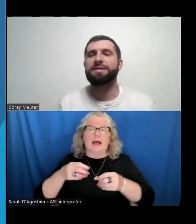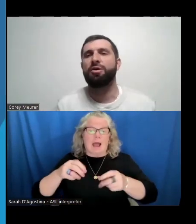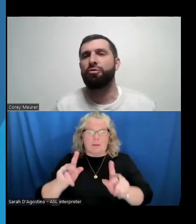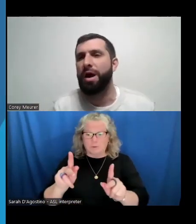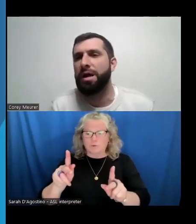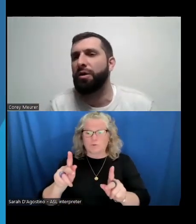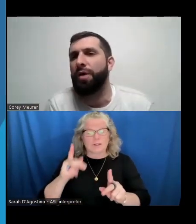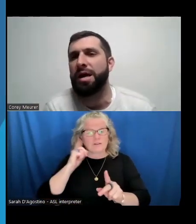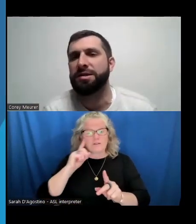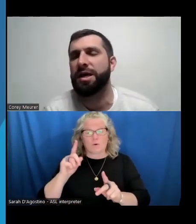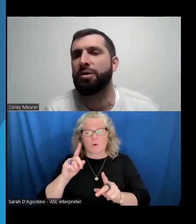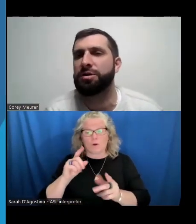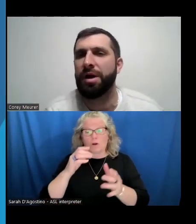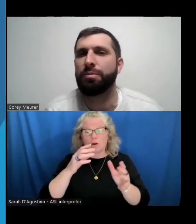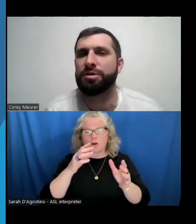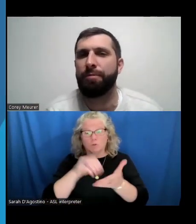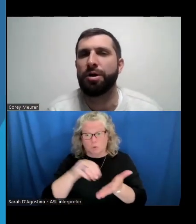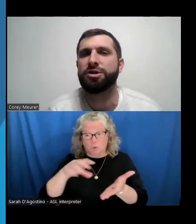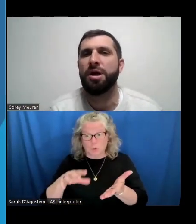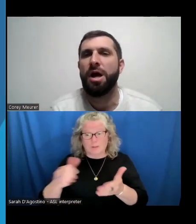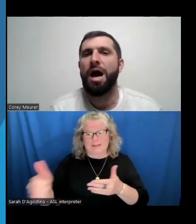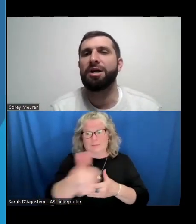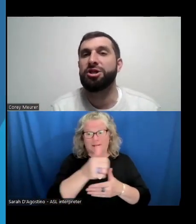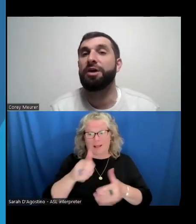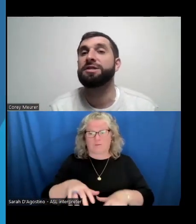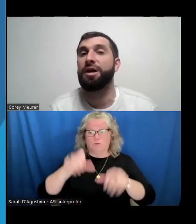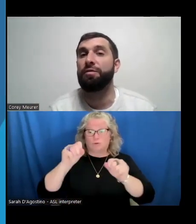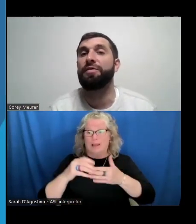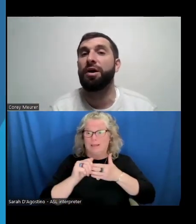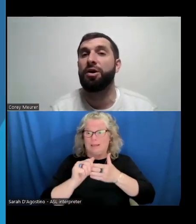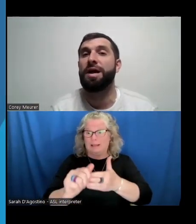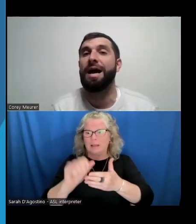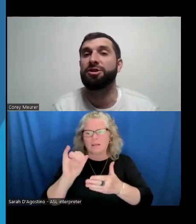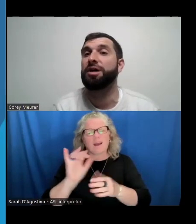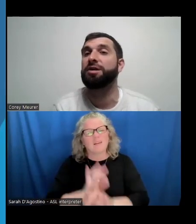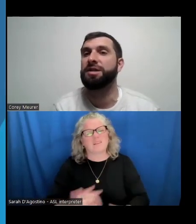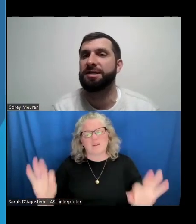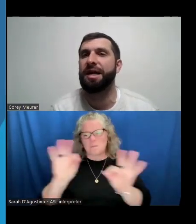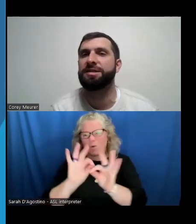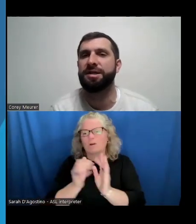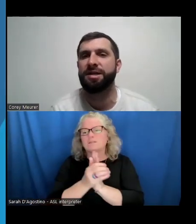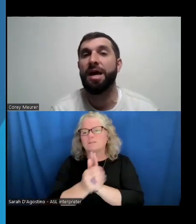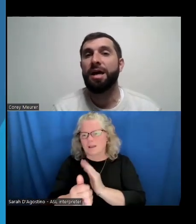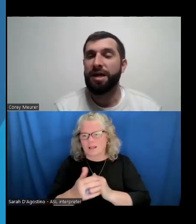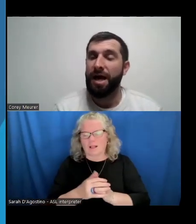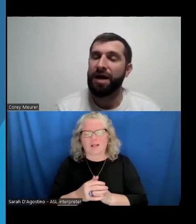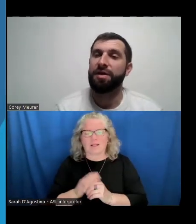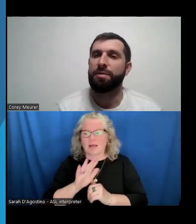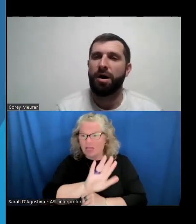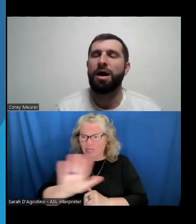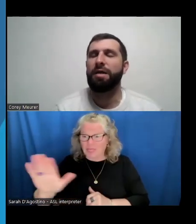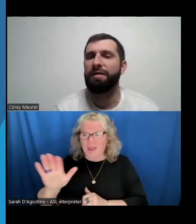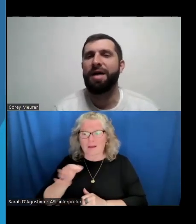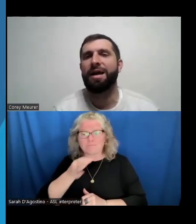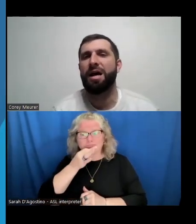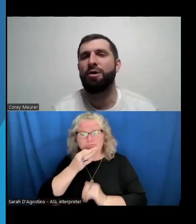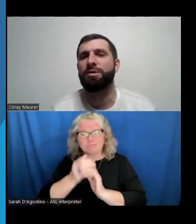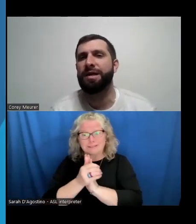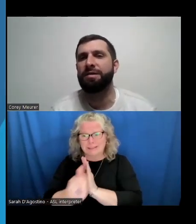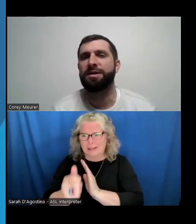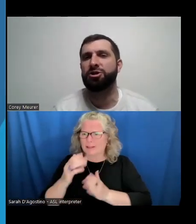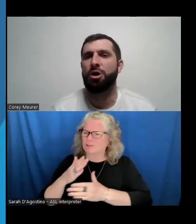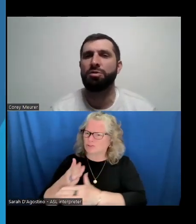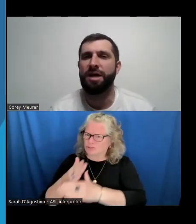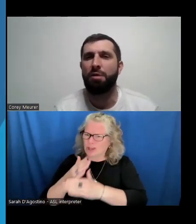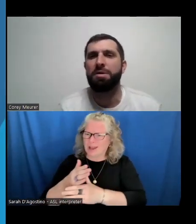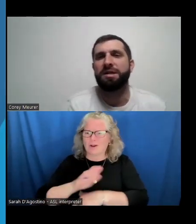think that's a great skill to be able to push. Share a skill that they're good at, share successes. Yeah, I love that. It kind of